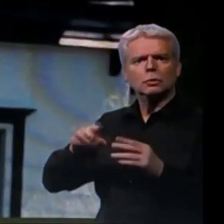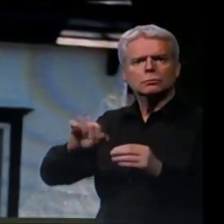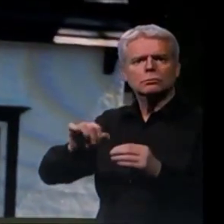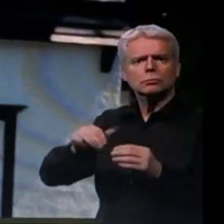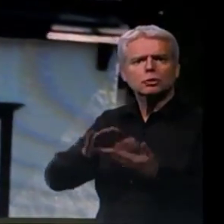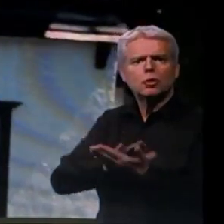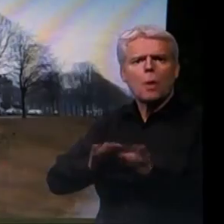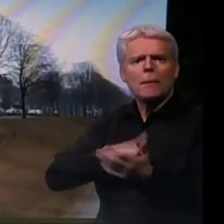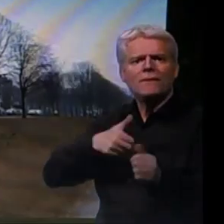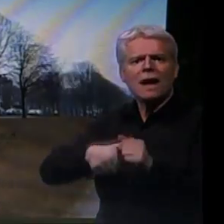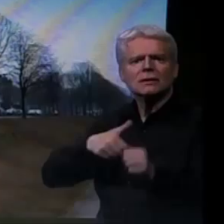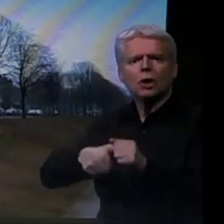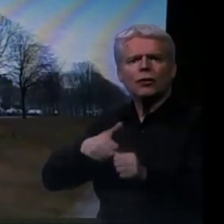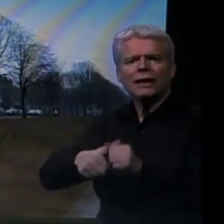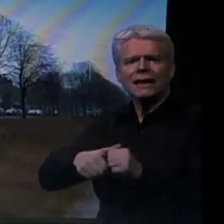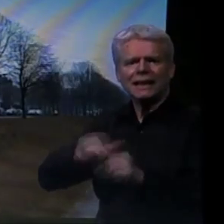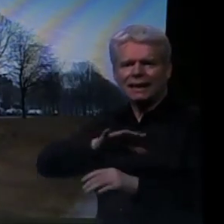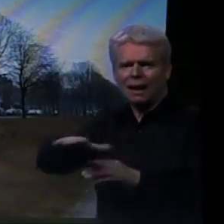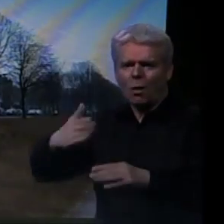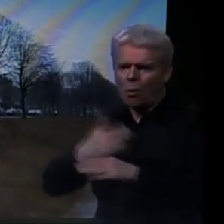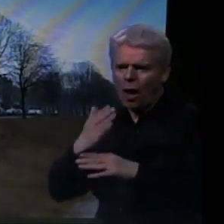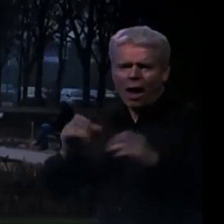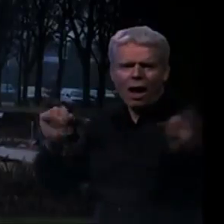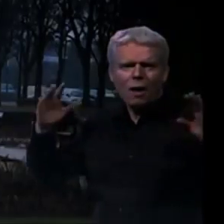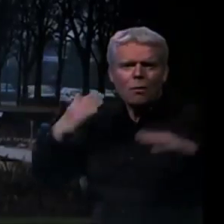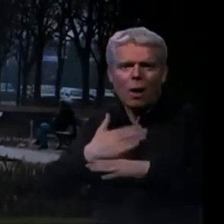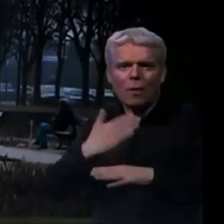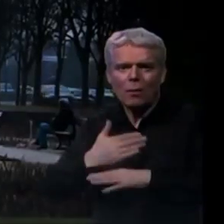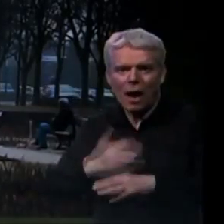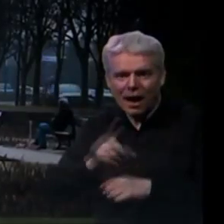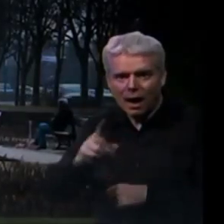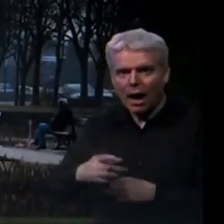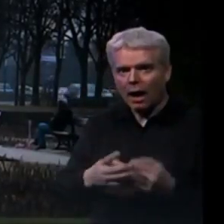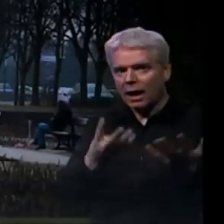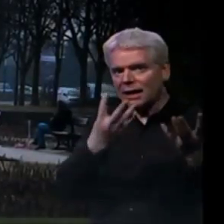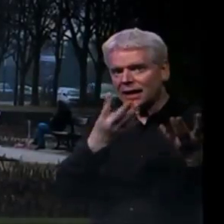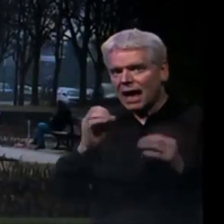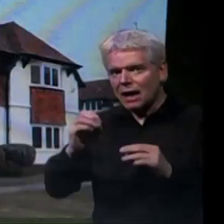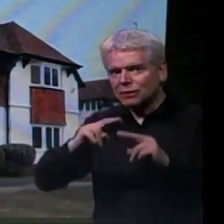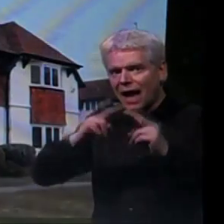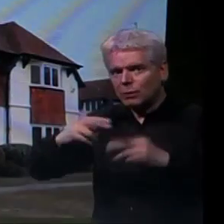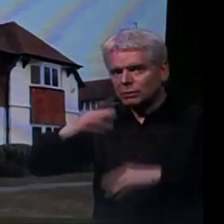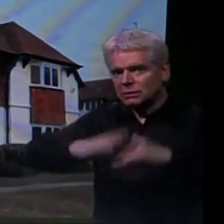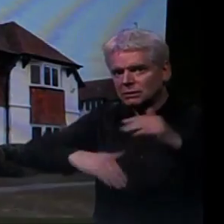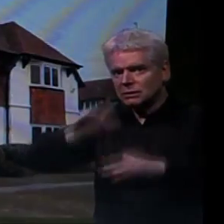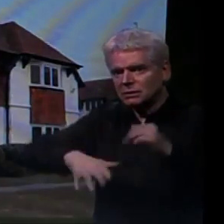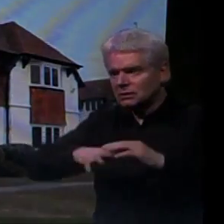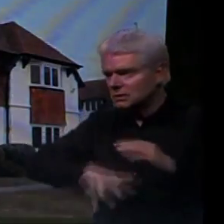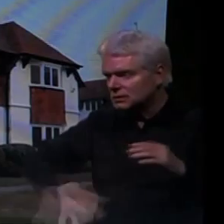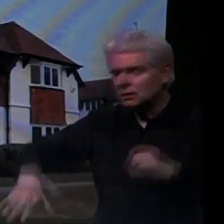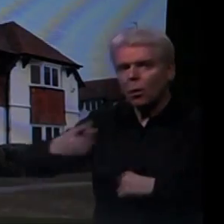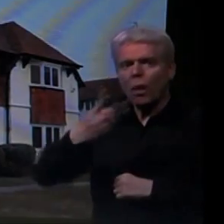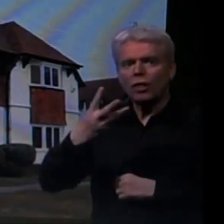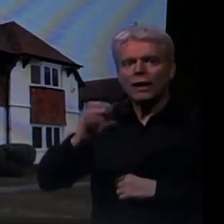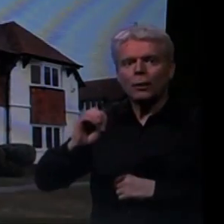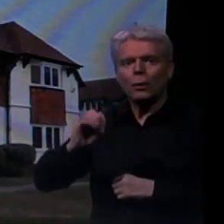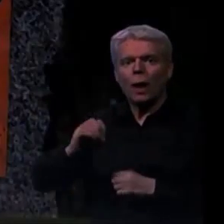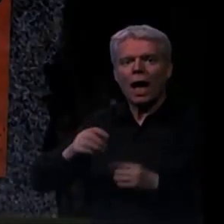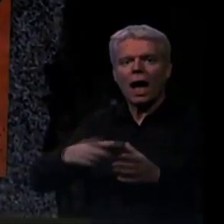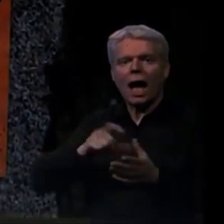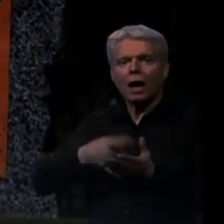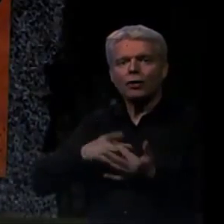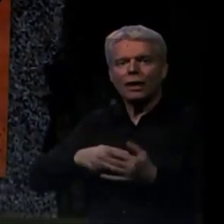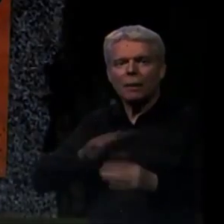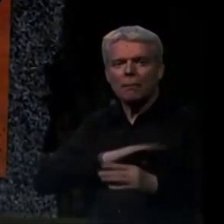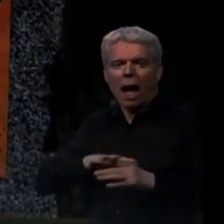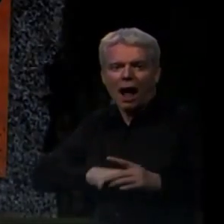130 acres of parkland, are a far cry from the filthy hovels of Little Ireland. In fact, it's one of the finest surviving